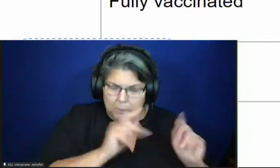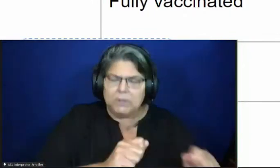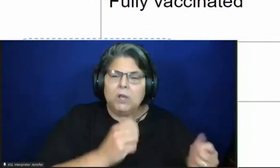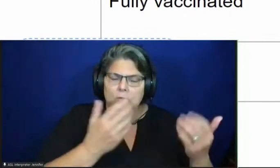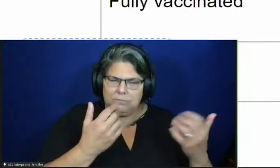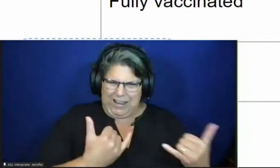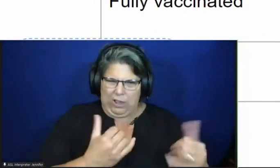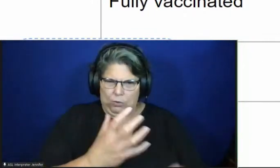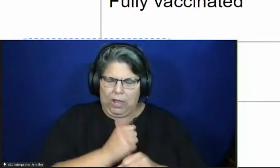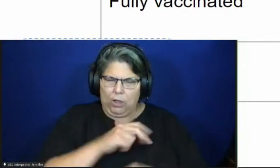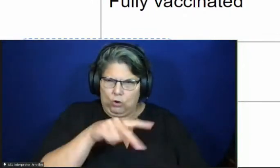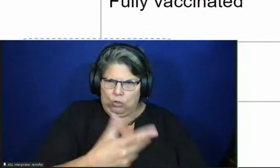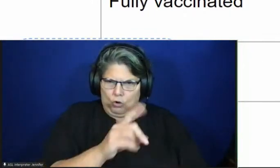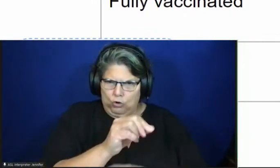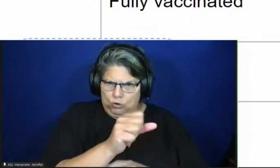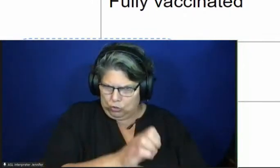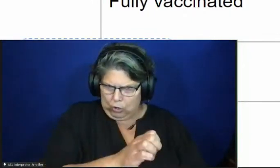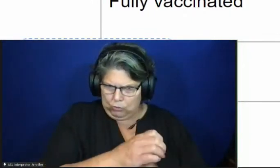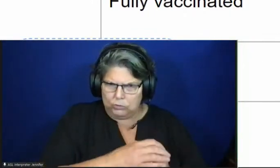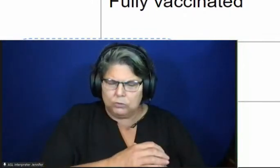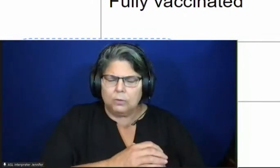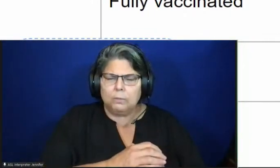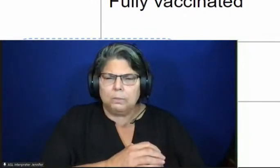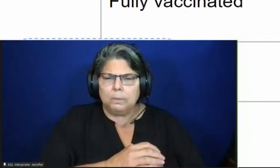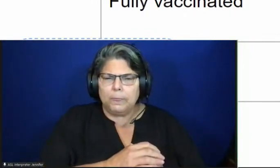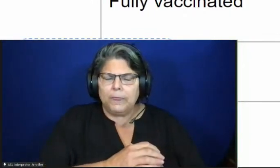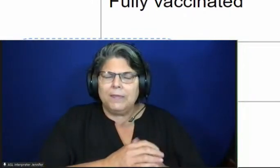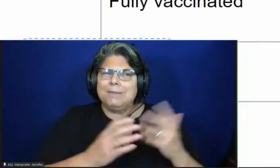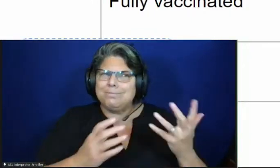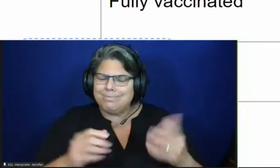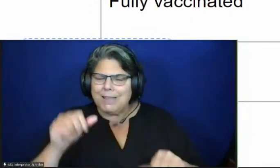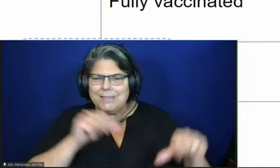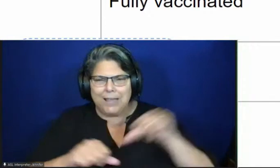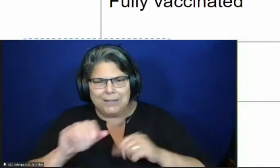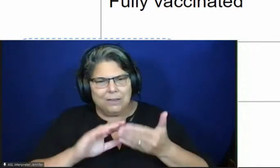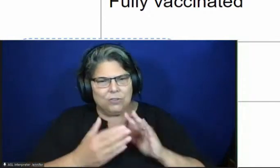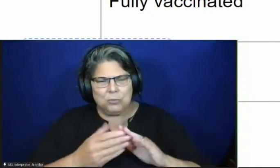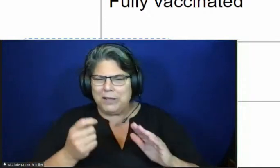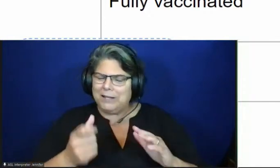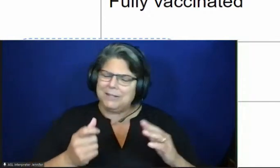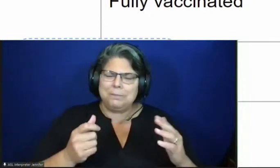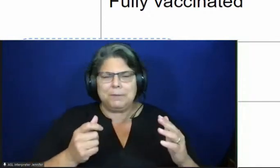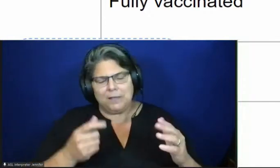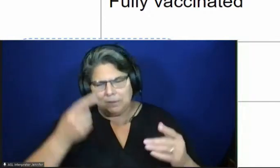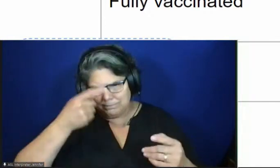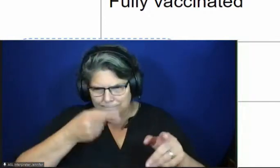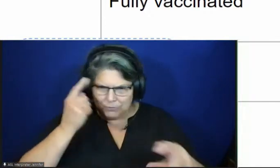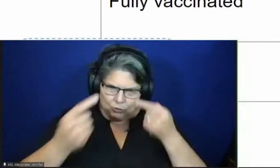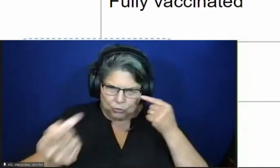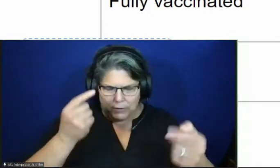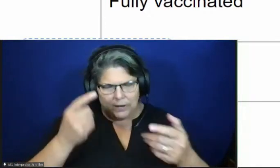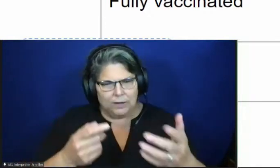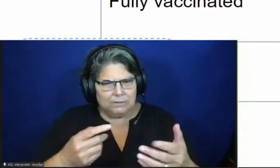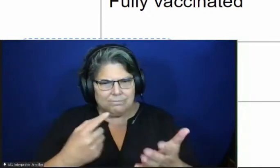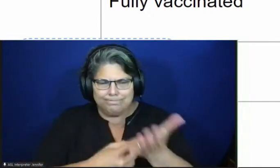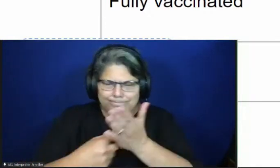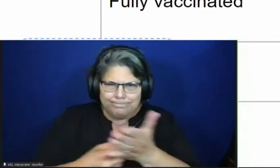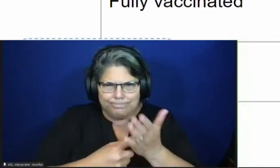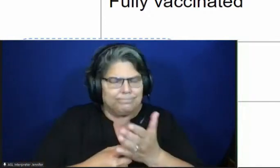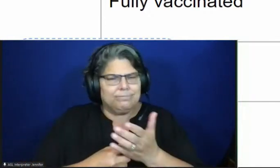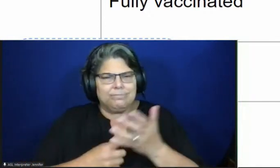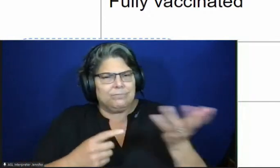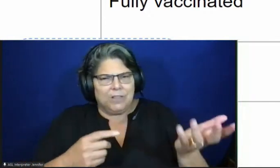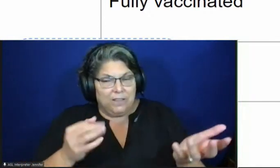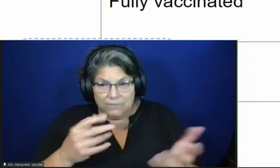events. There is some controversy in the scientific community about the need for boosters, so the FDA and the